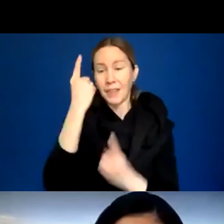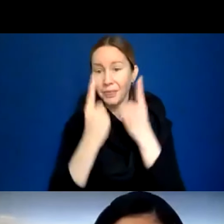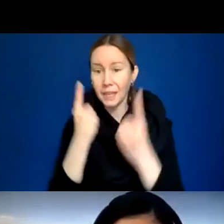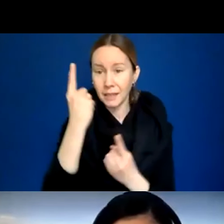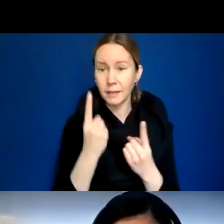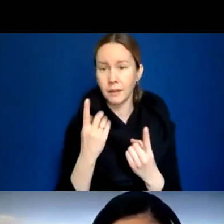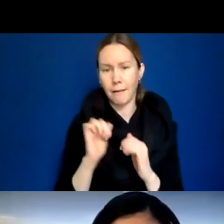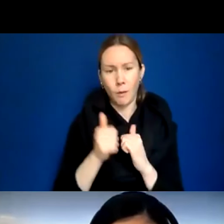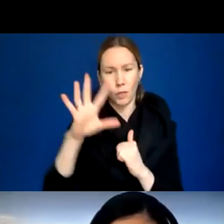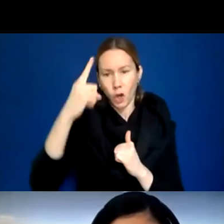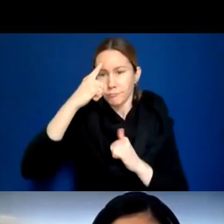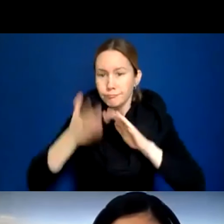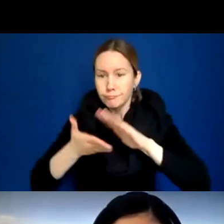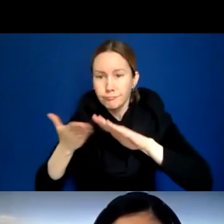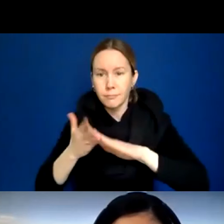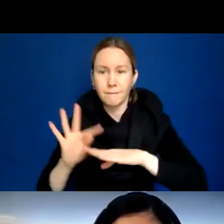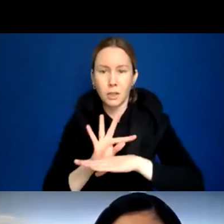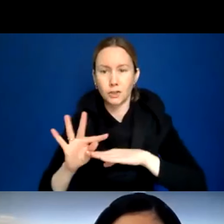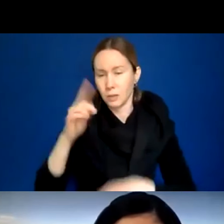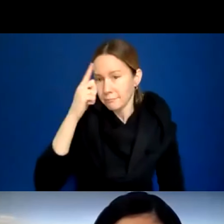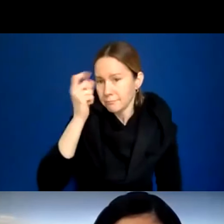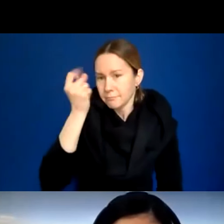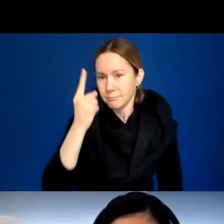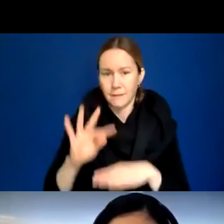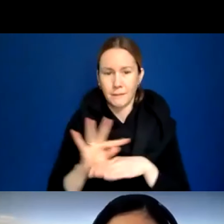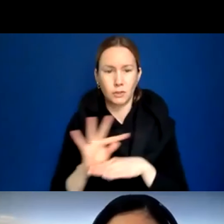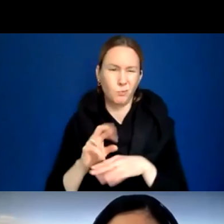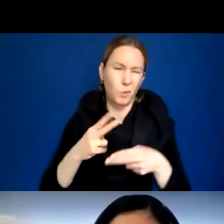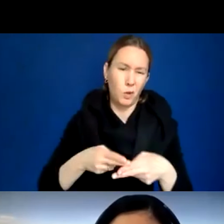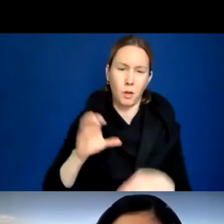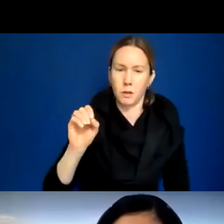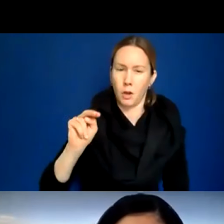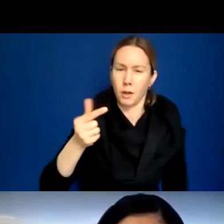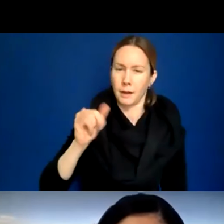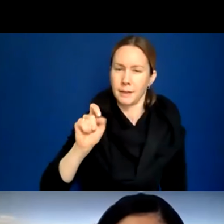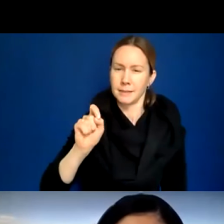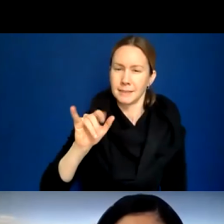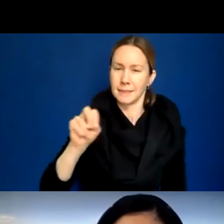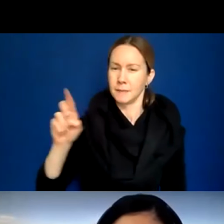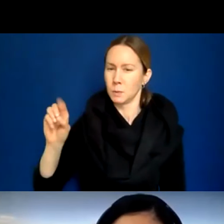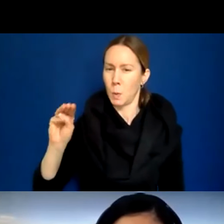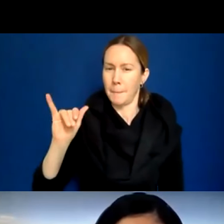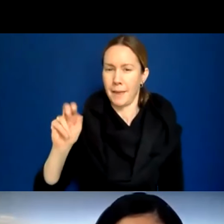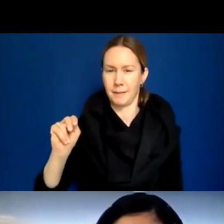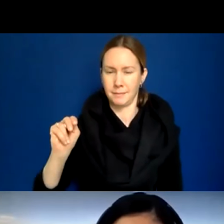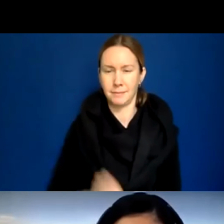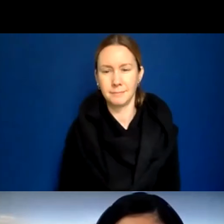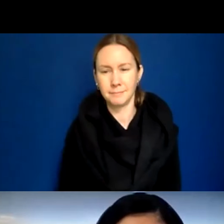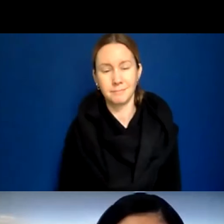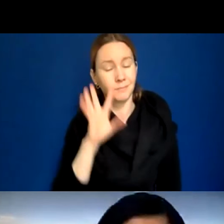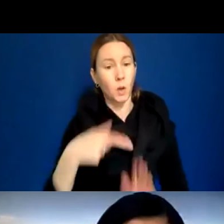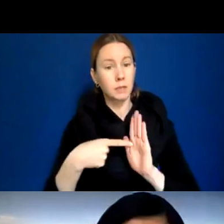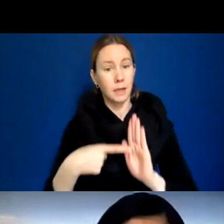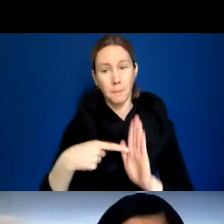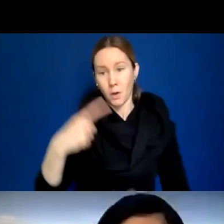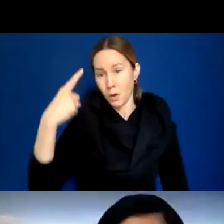or cognitive functions that we also call cognitive domains. For example, one cognitive domain